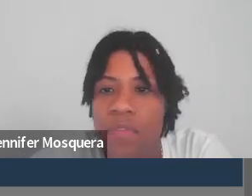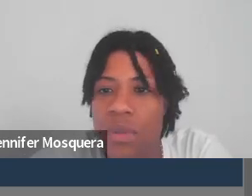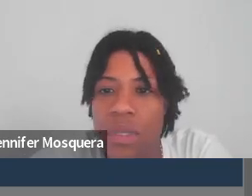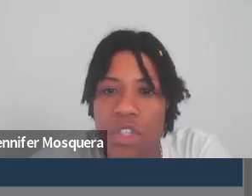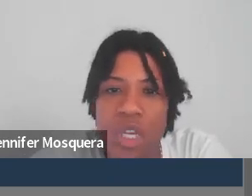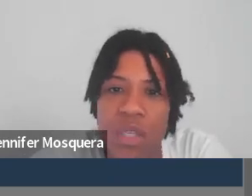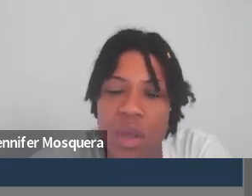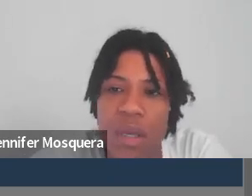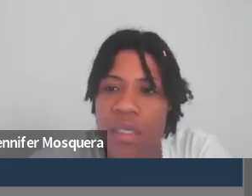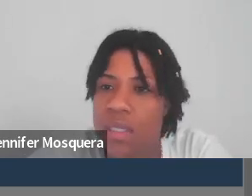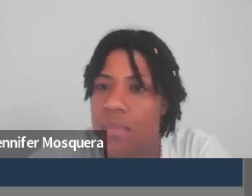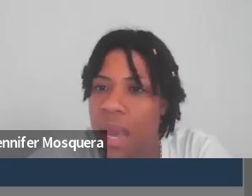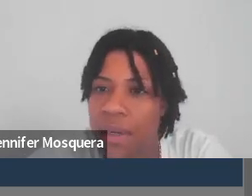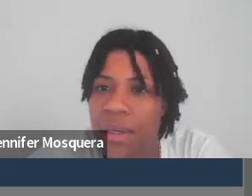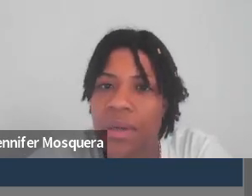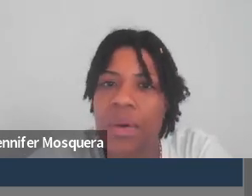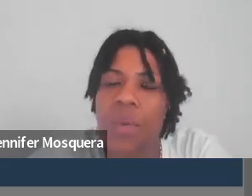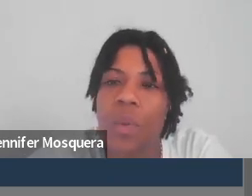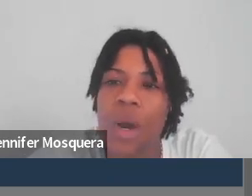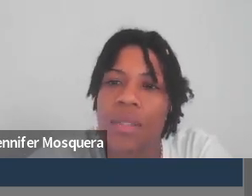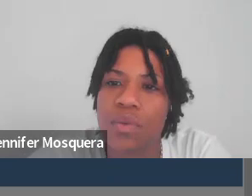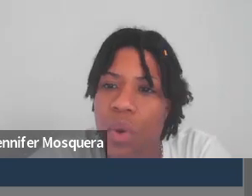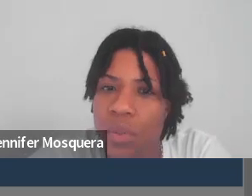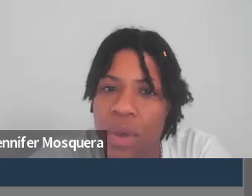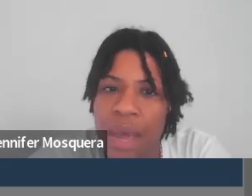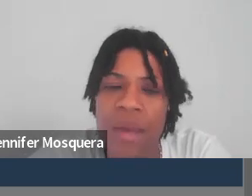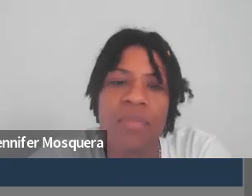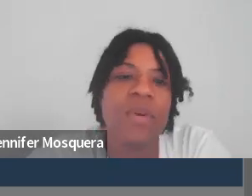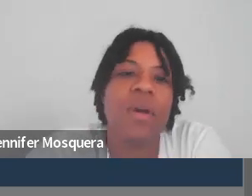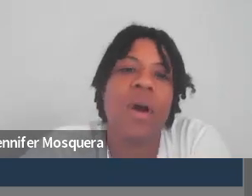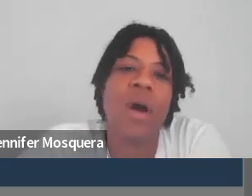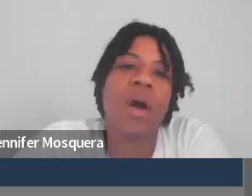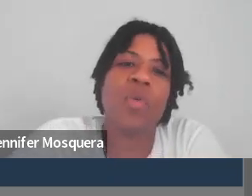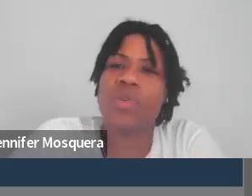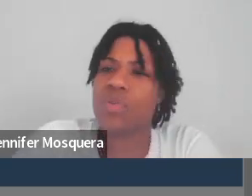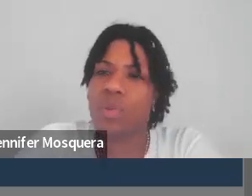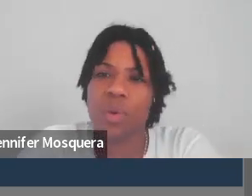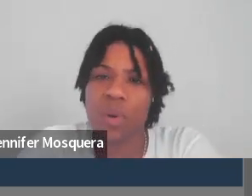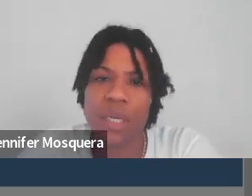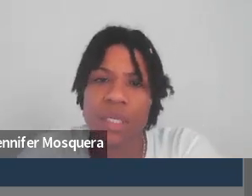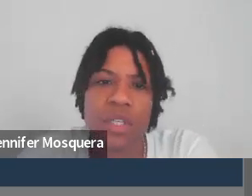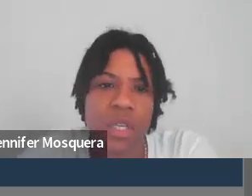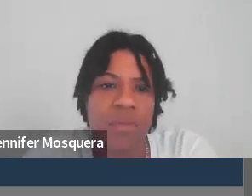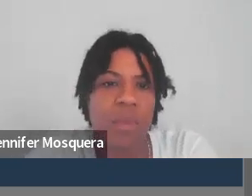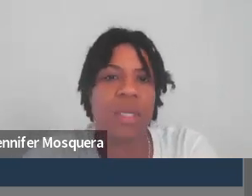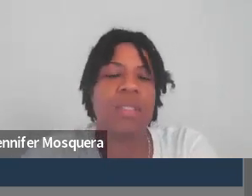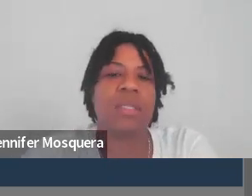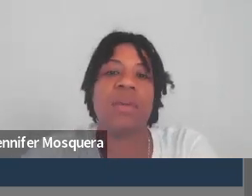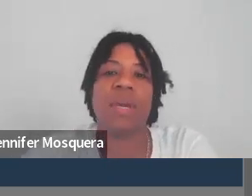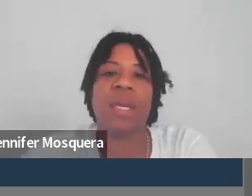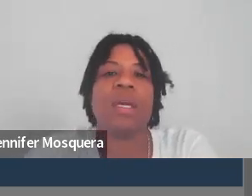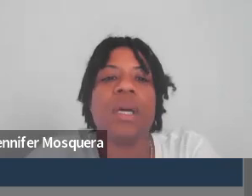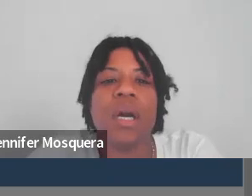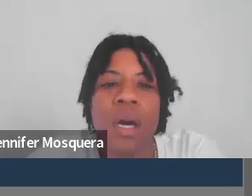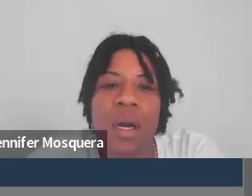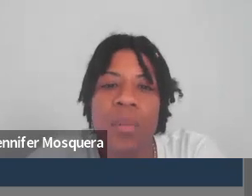Anyone can view this change log. It doesn't matter what role you have or school or organization, everyone can see